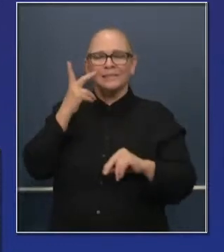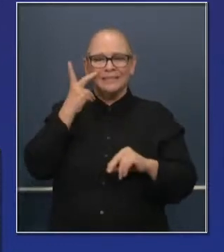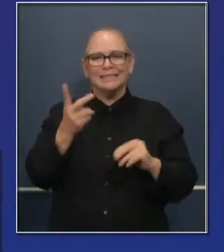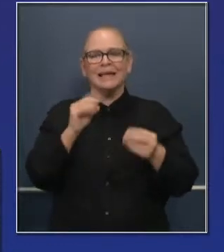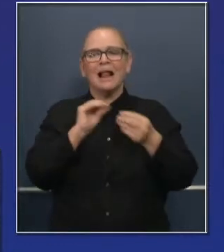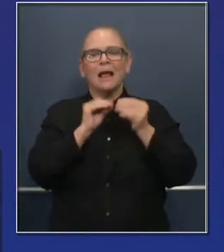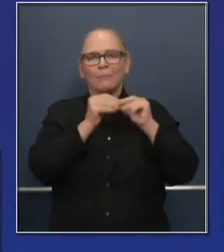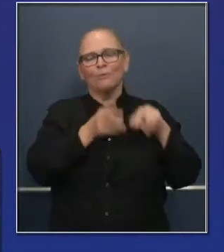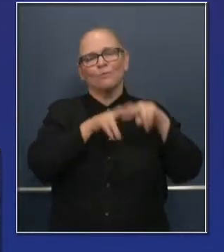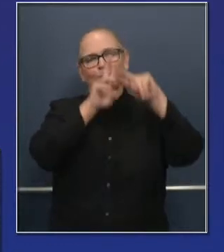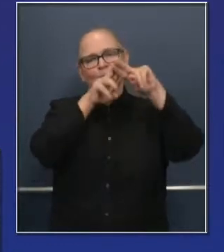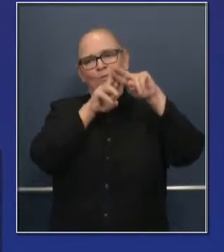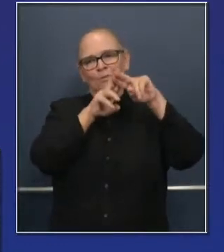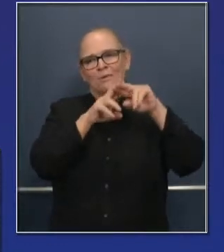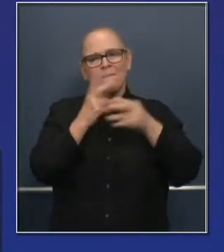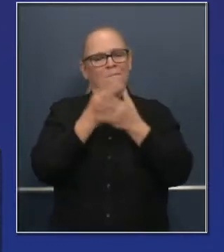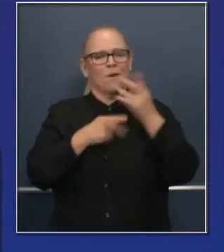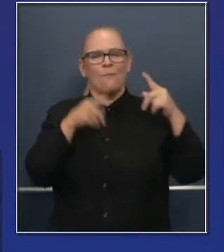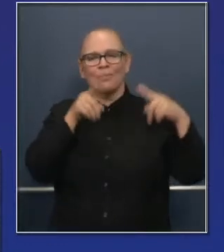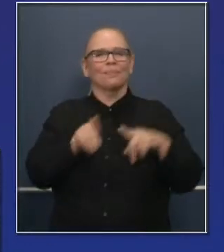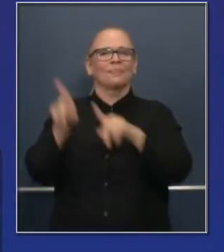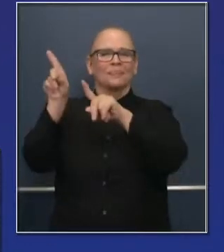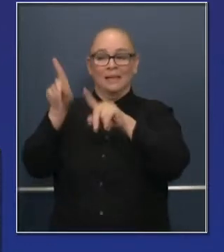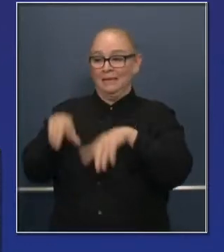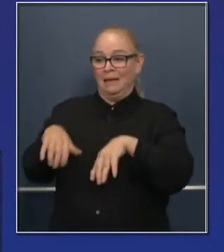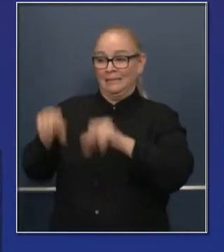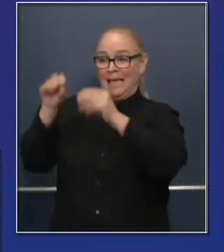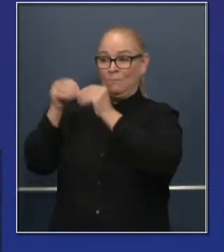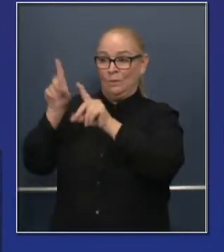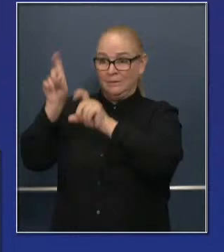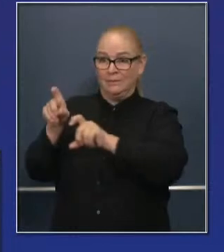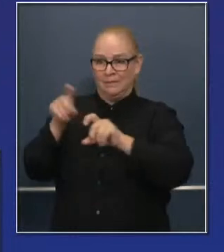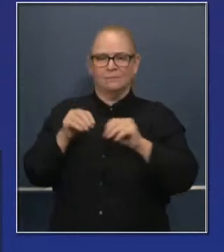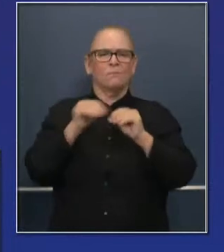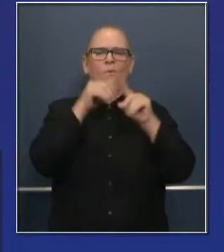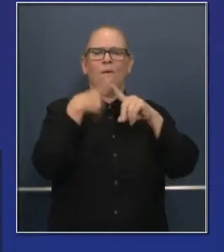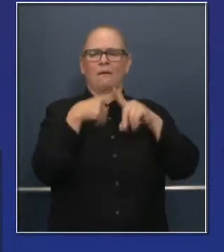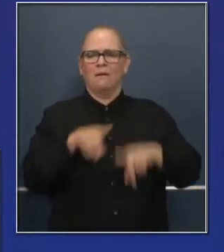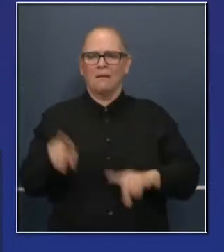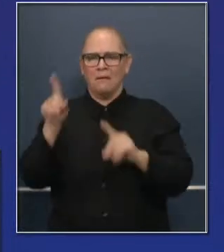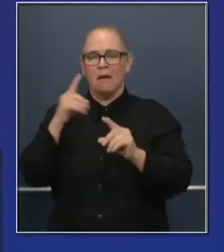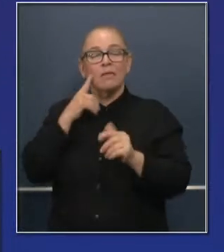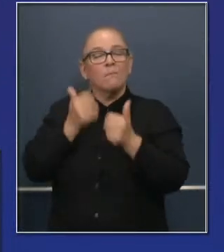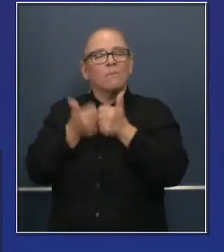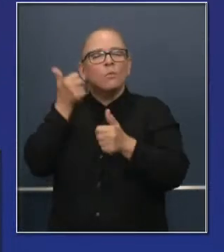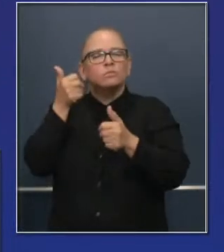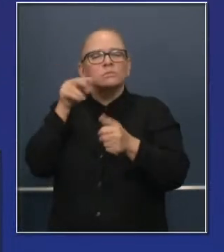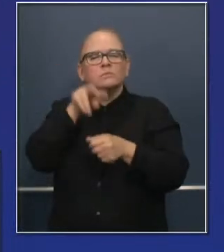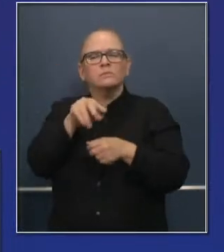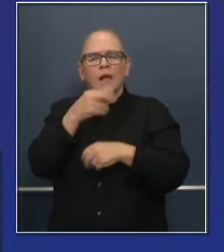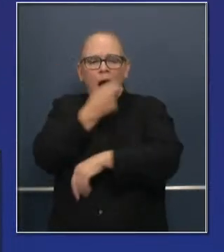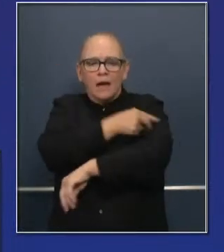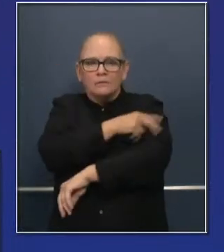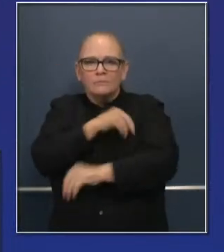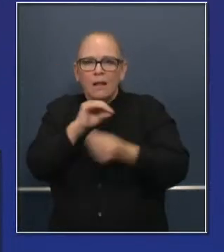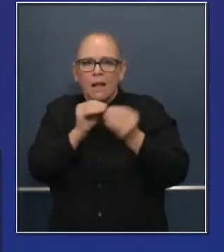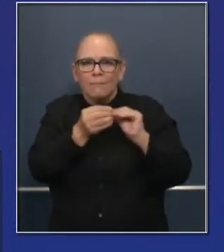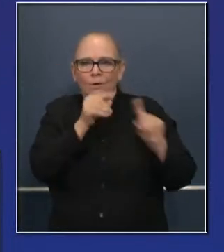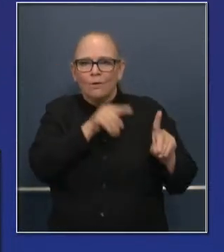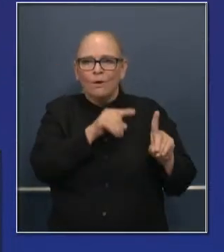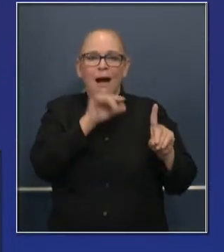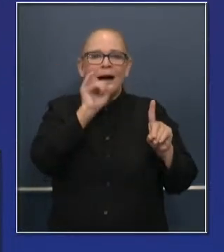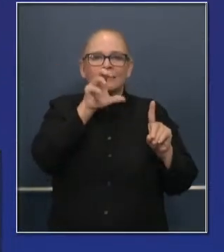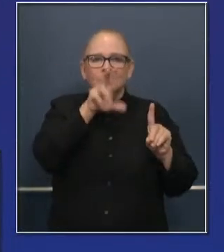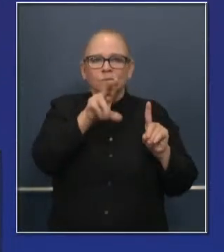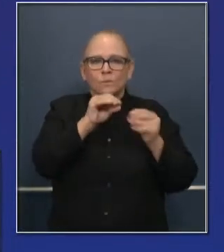on that, but to look at positivity rates and look at hospital rates and ICU rates in the state of California.